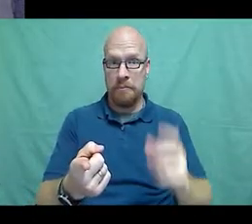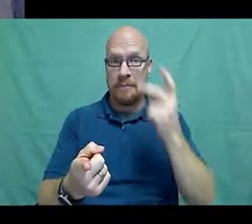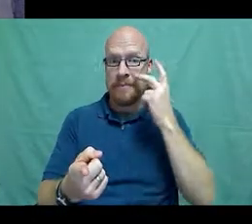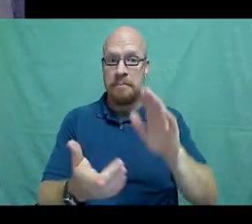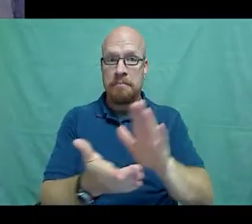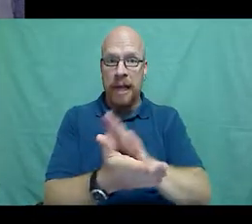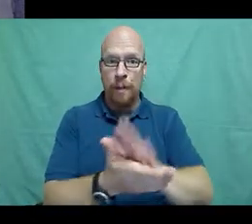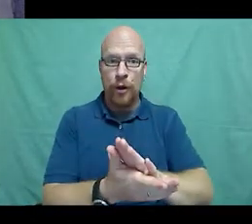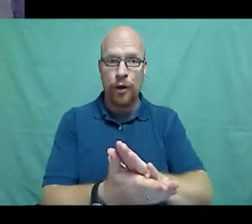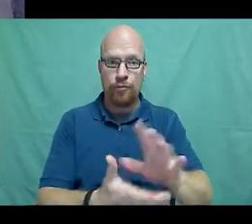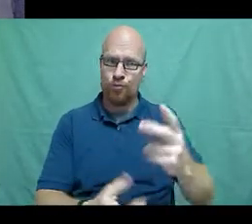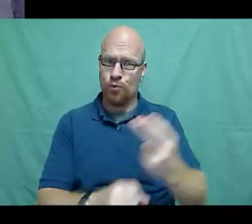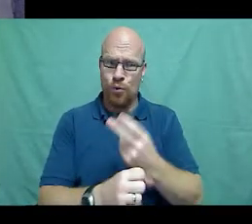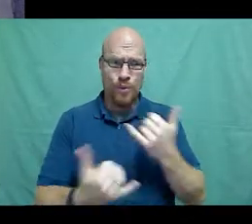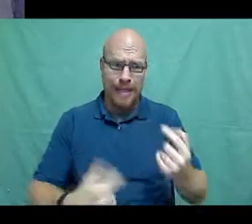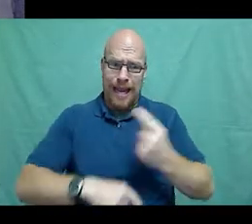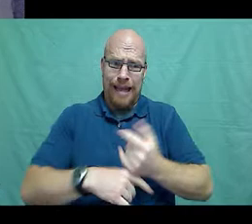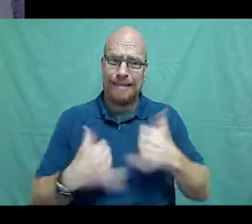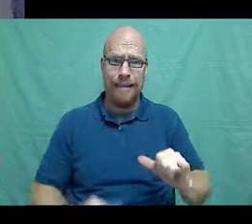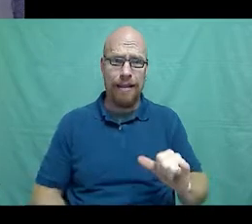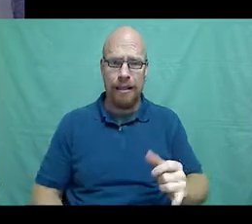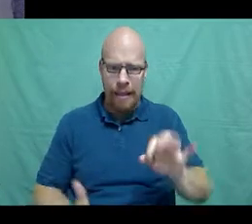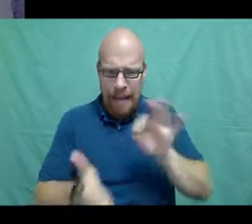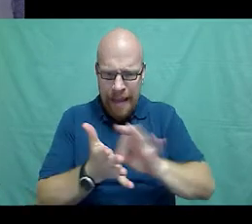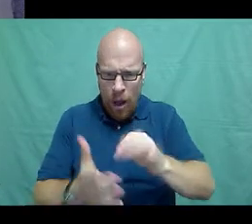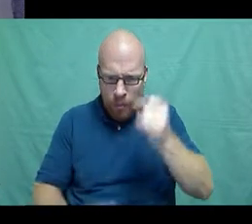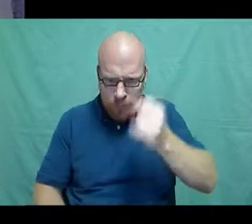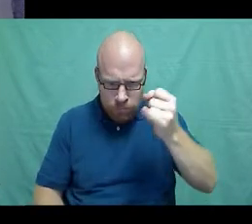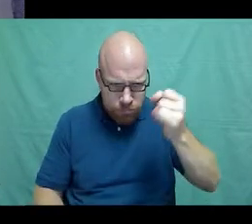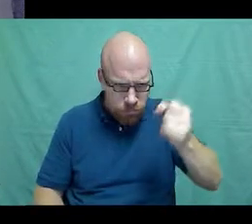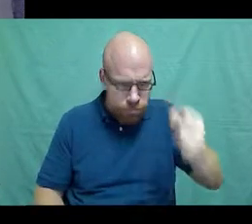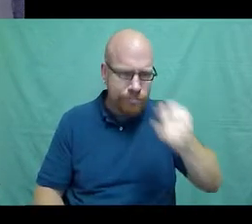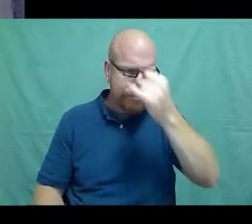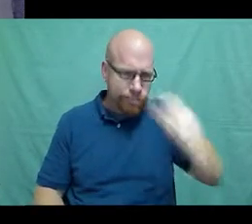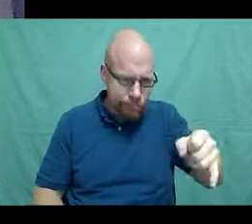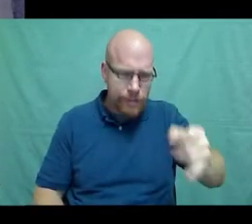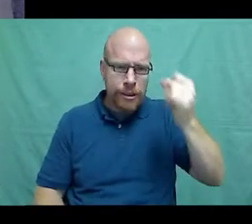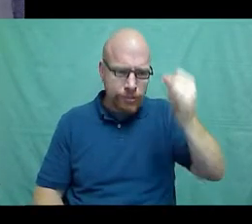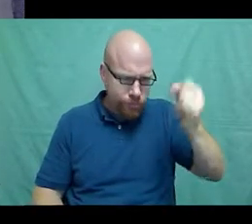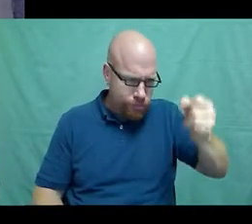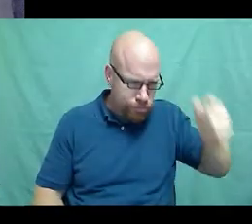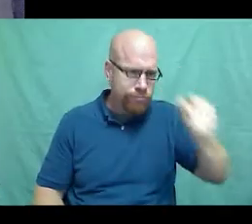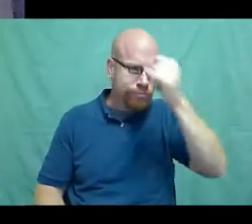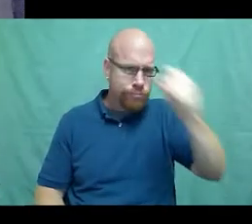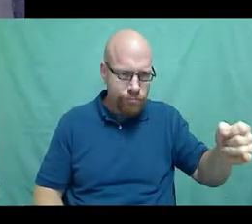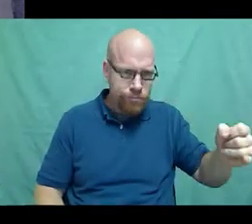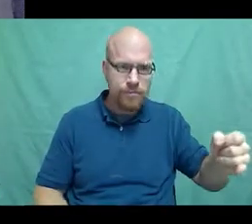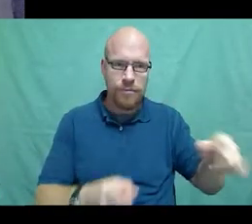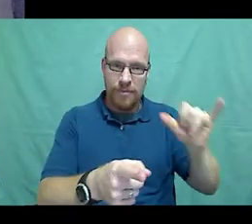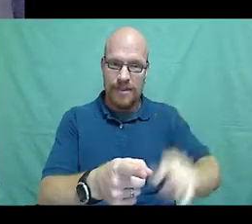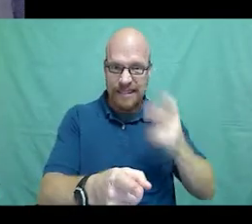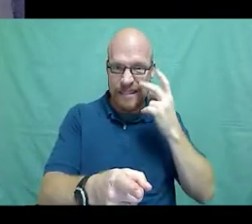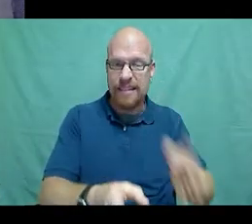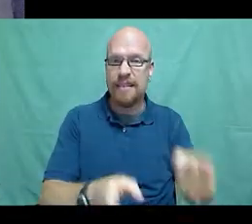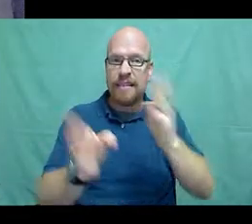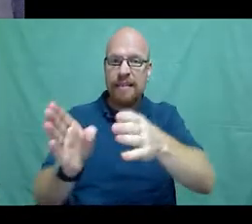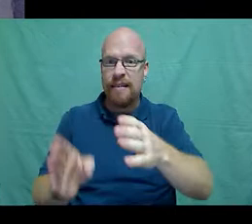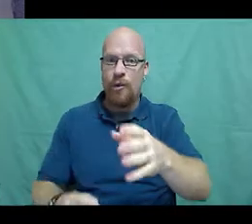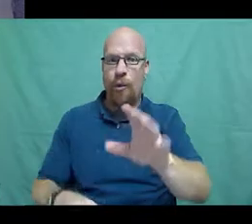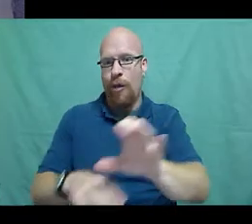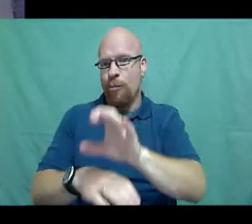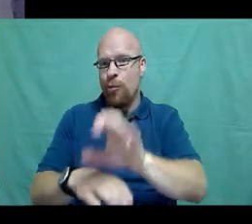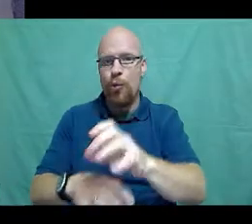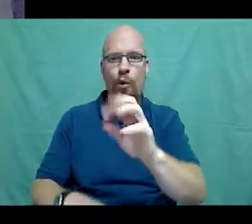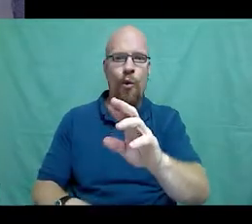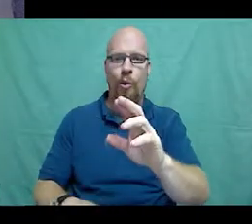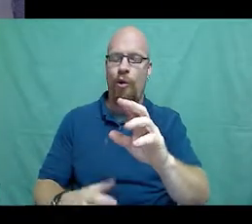Now, these are current examples and some older examples of tally systems. We still use these today. We count groups of 5, as you can see